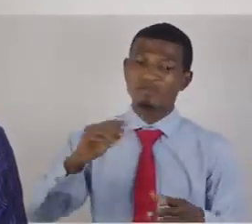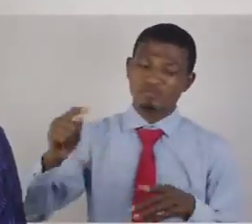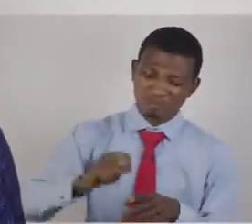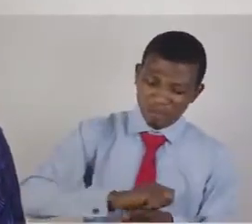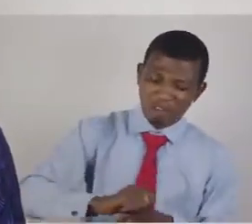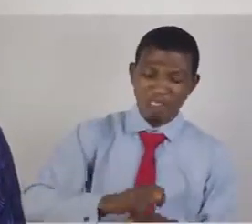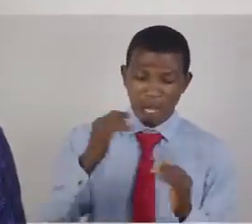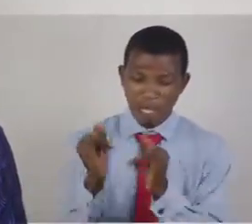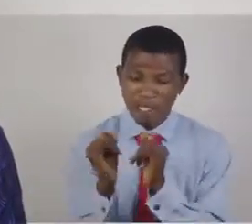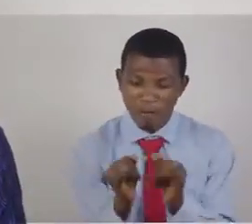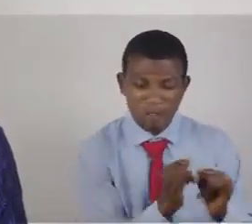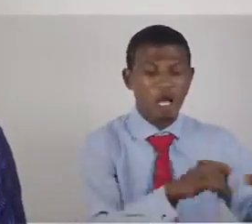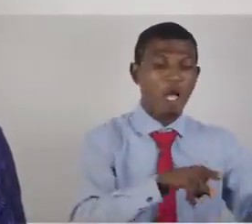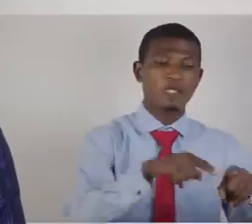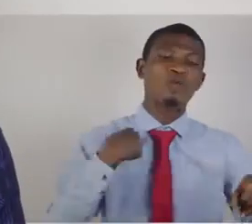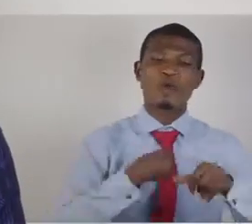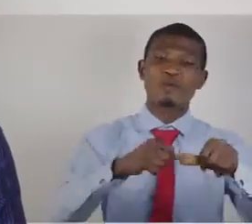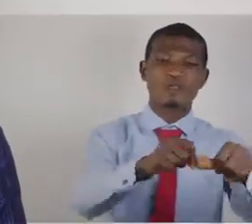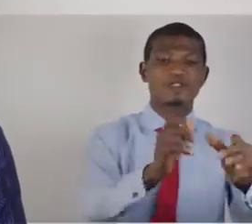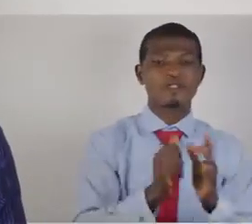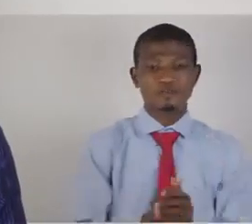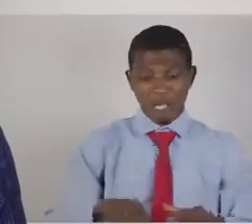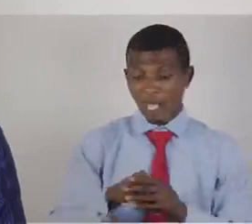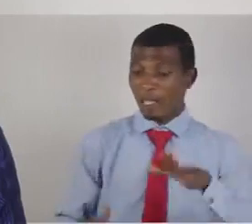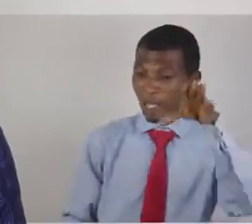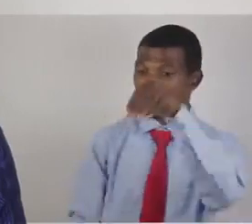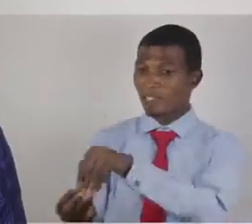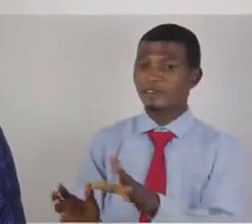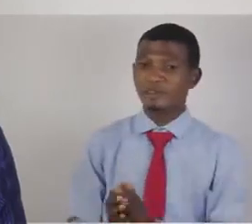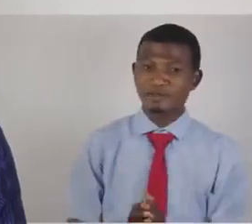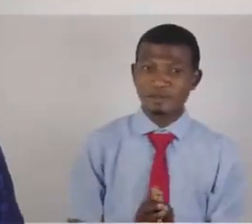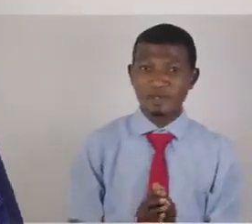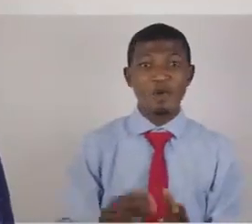treated individually as we proceed.